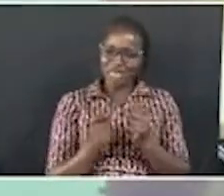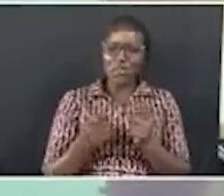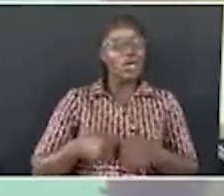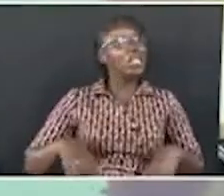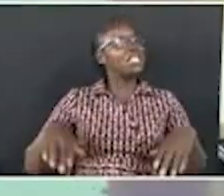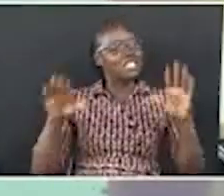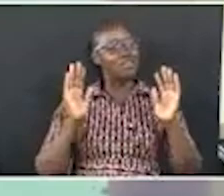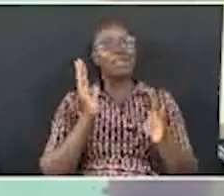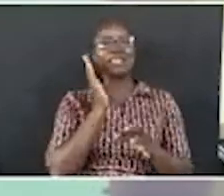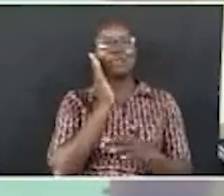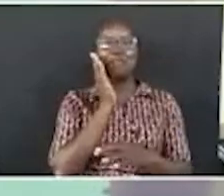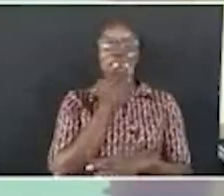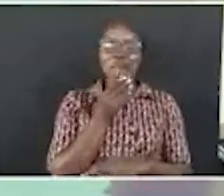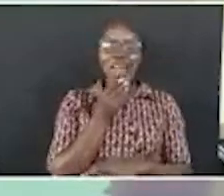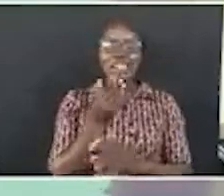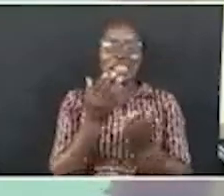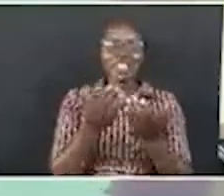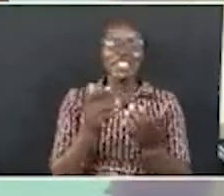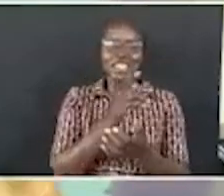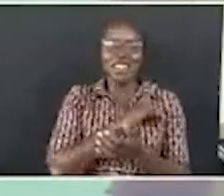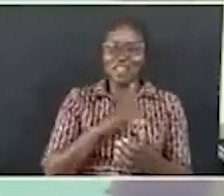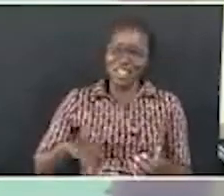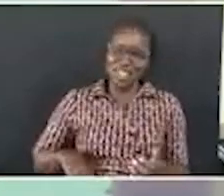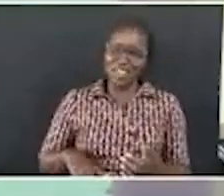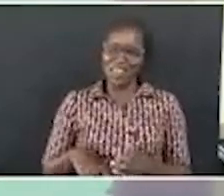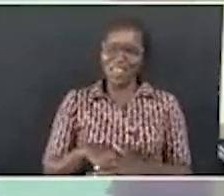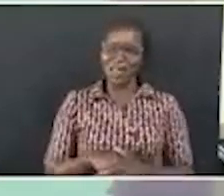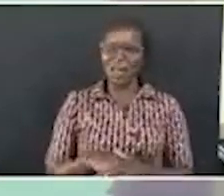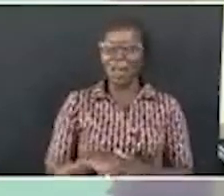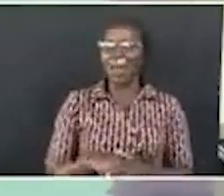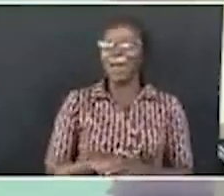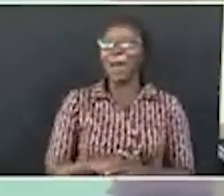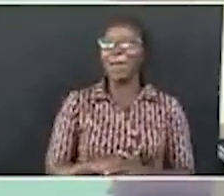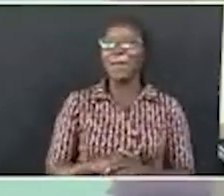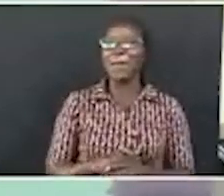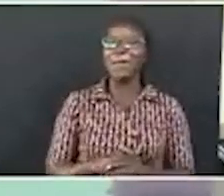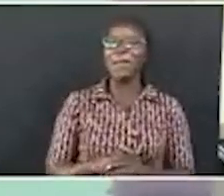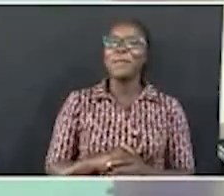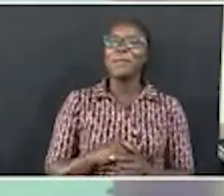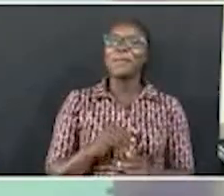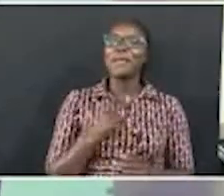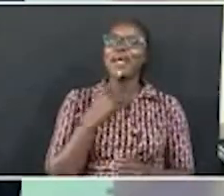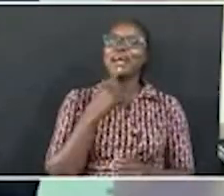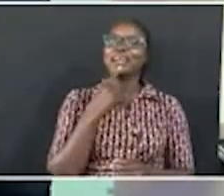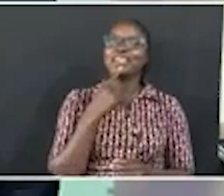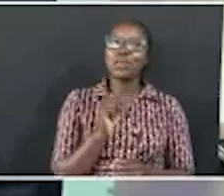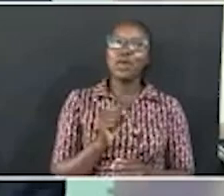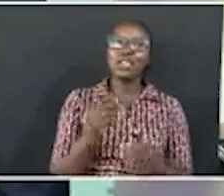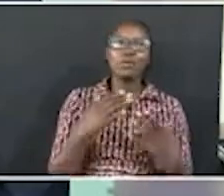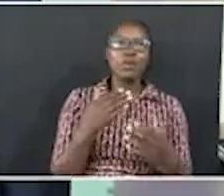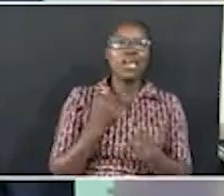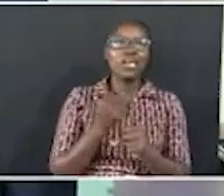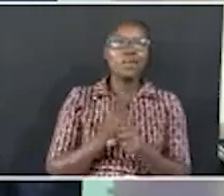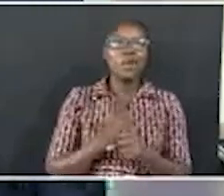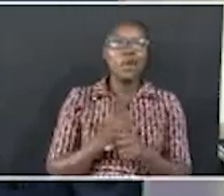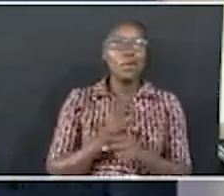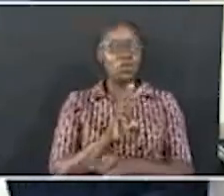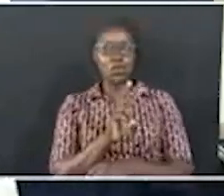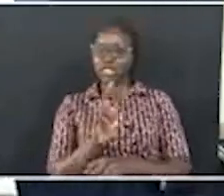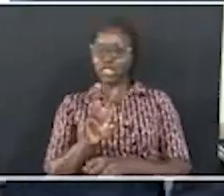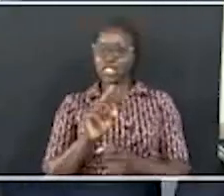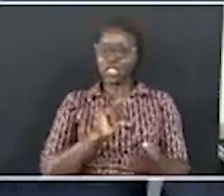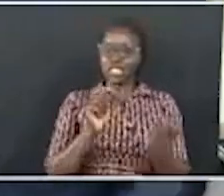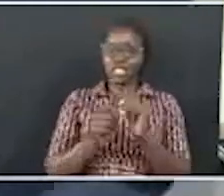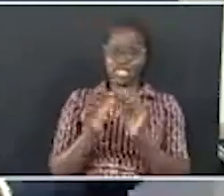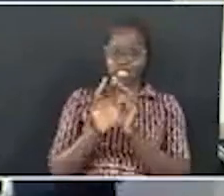desperate man in need of the Lord. And all of a sudden, the people at work will notice